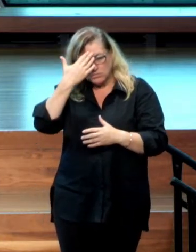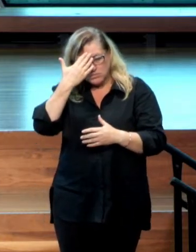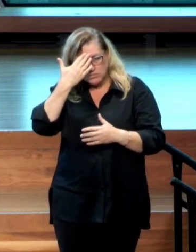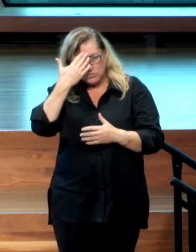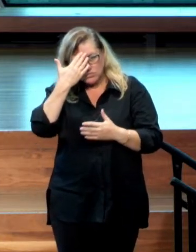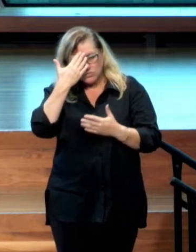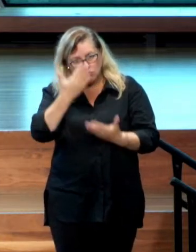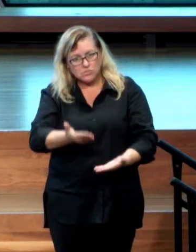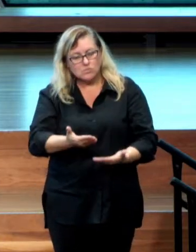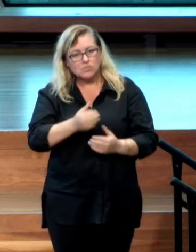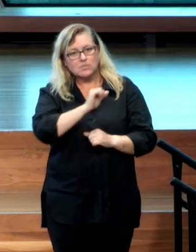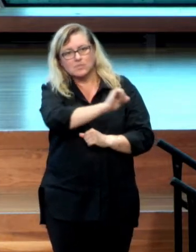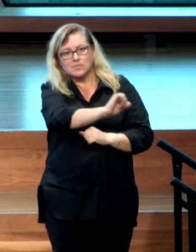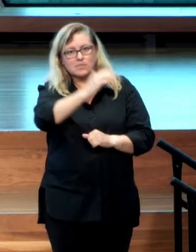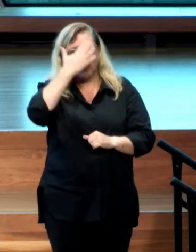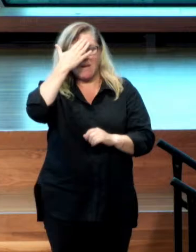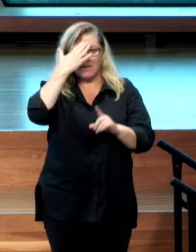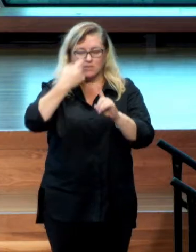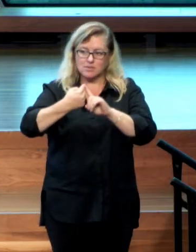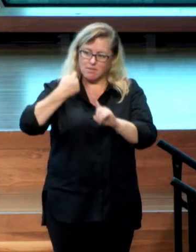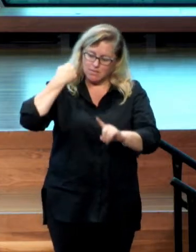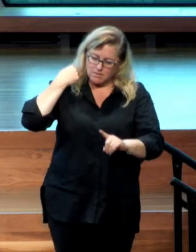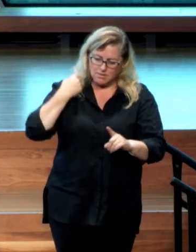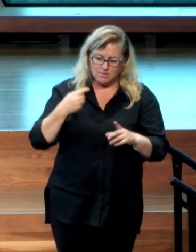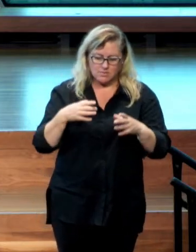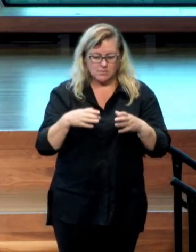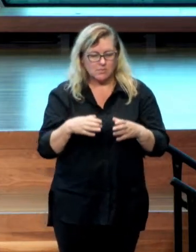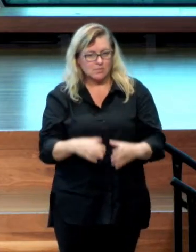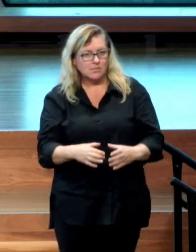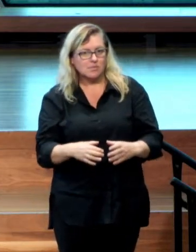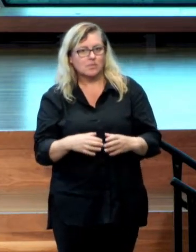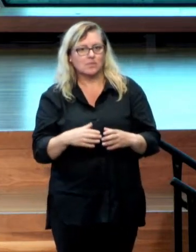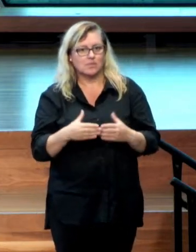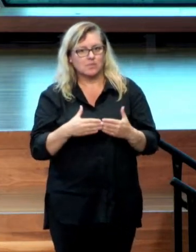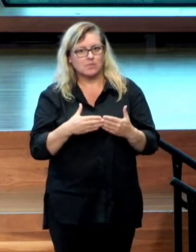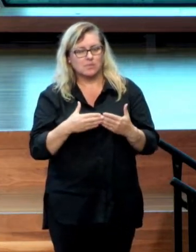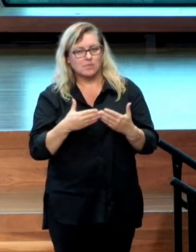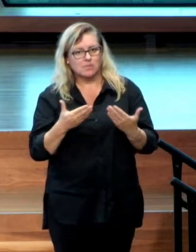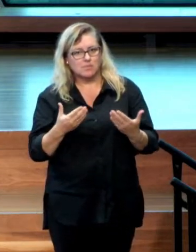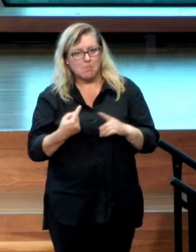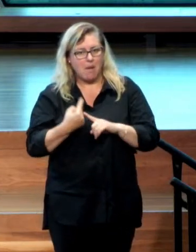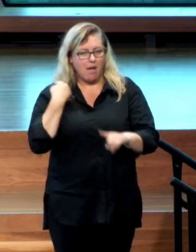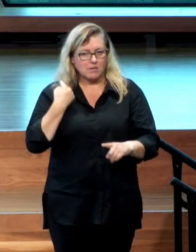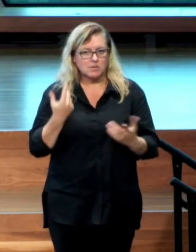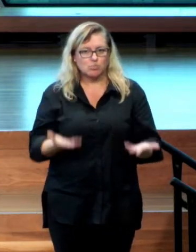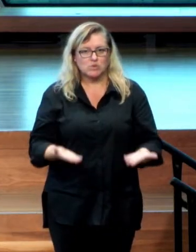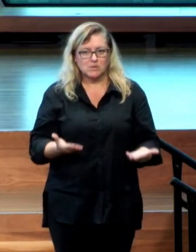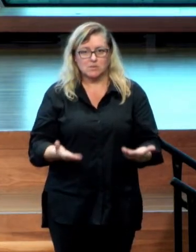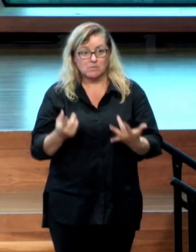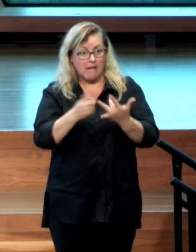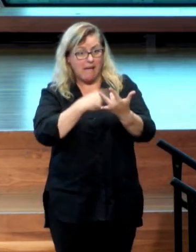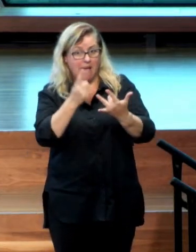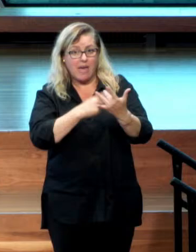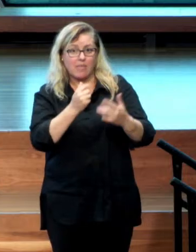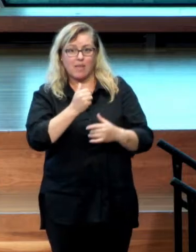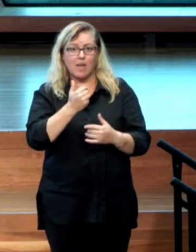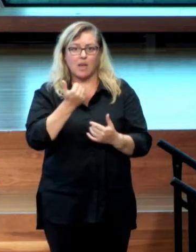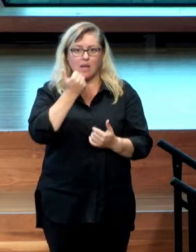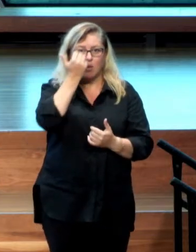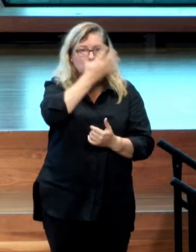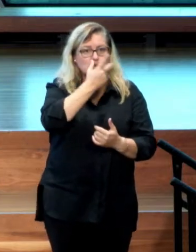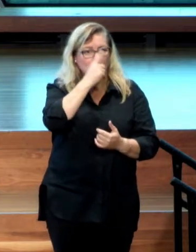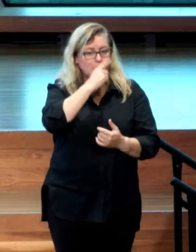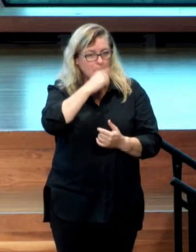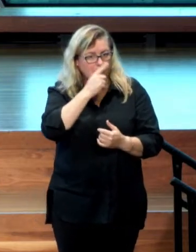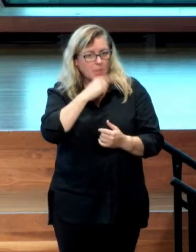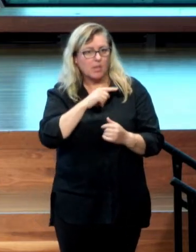Woiwurrung elders, past and present, as well as Aboriginal elders of other communities who may be here today or joining us